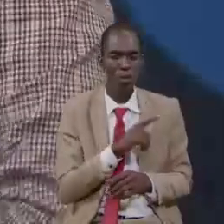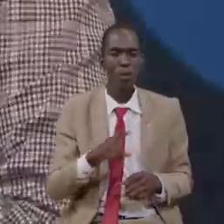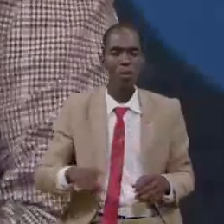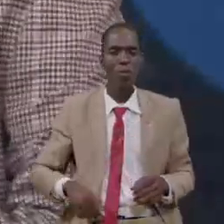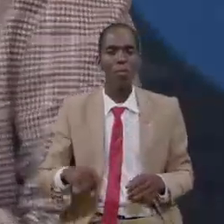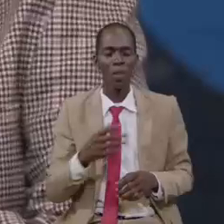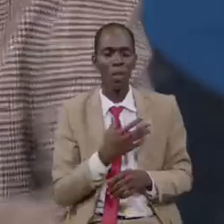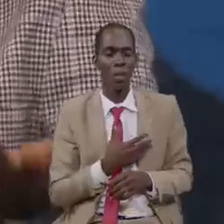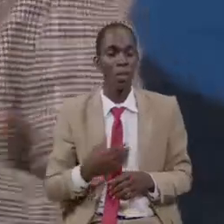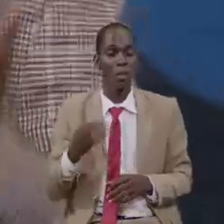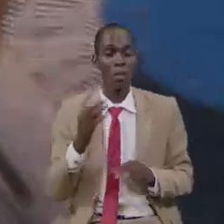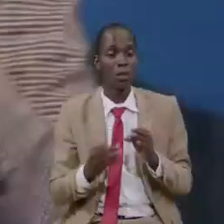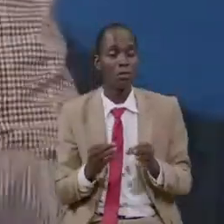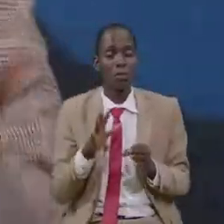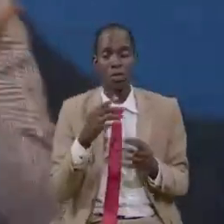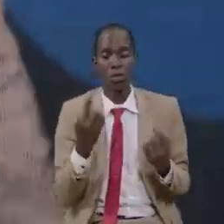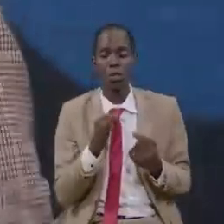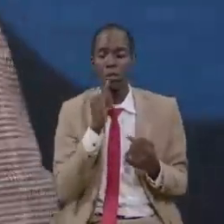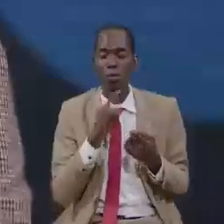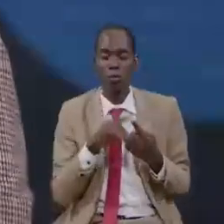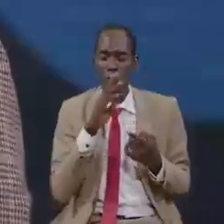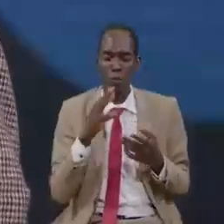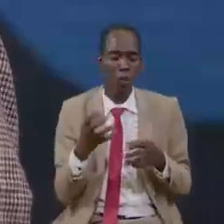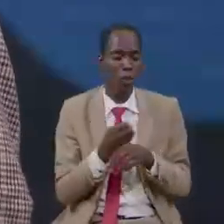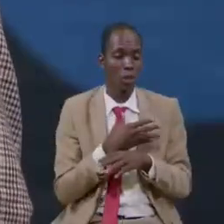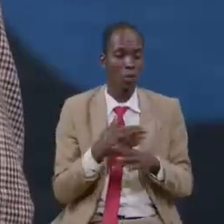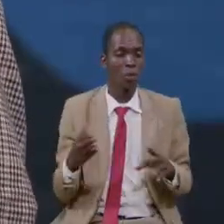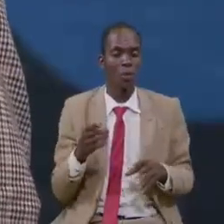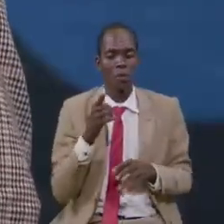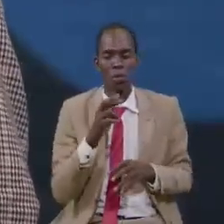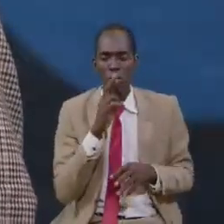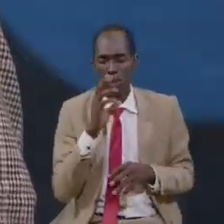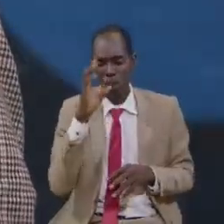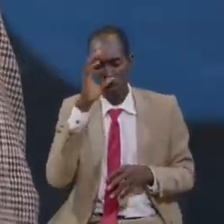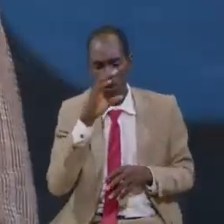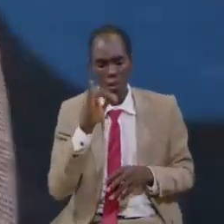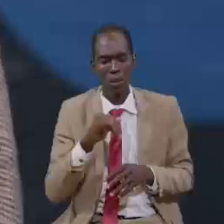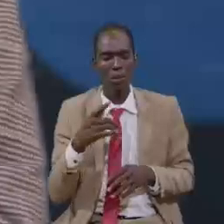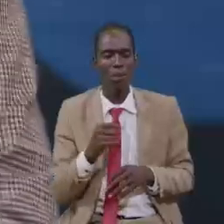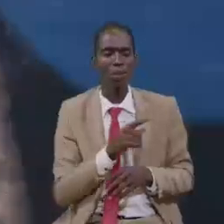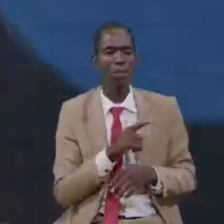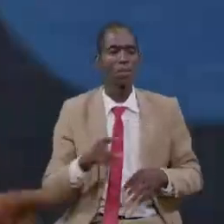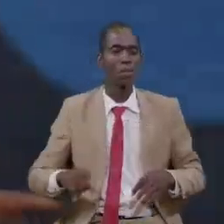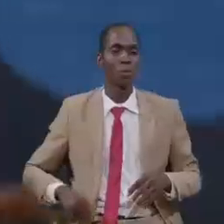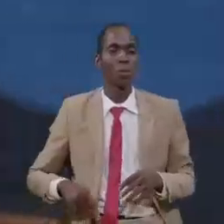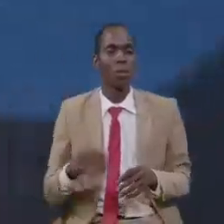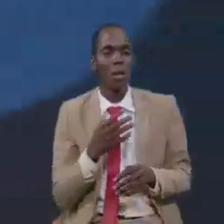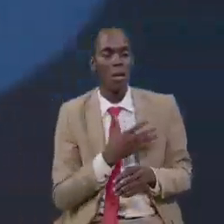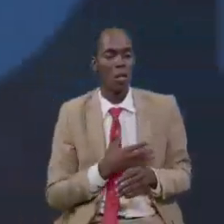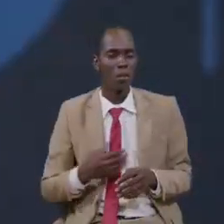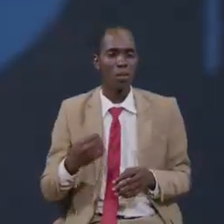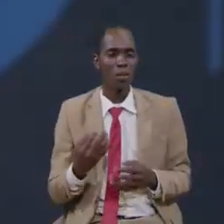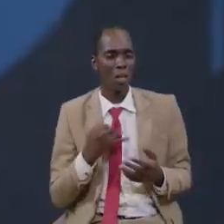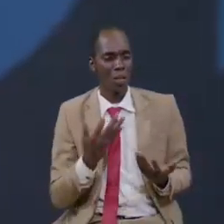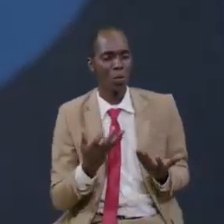seeking the Lord. I need all this substance to be taken away from my hand. You're seeking the Lord. I need Satan's hand